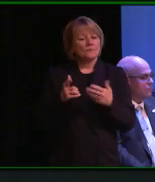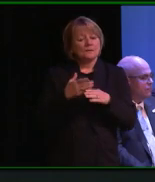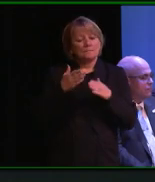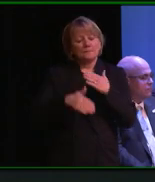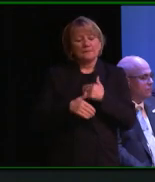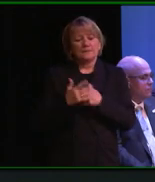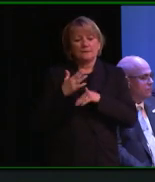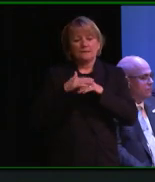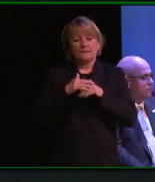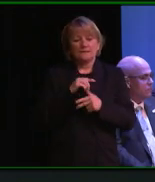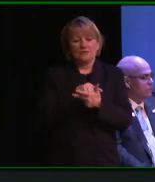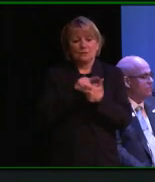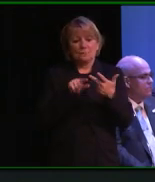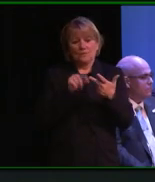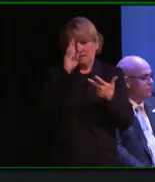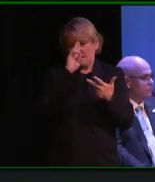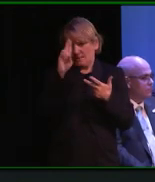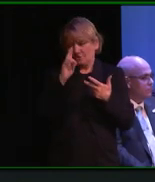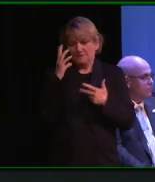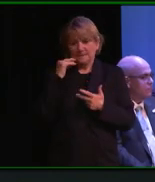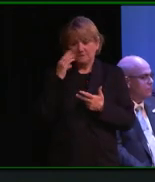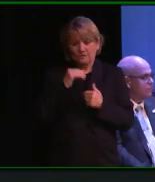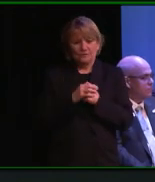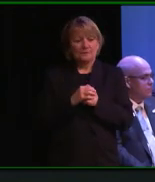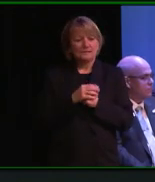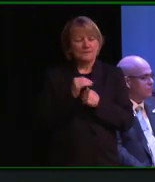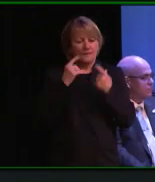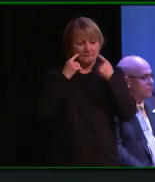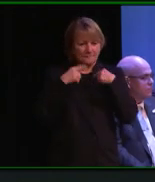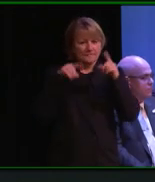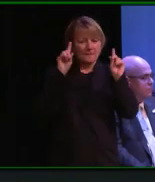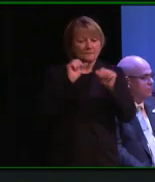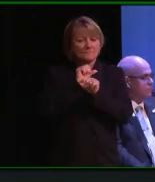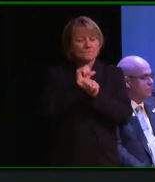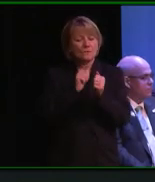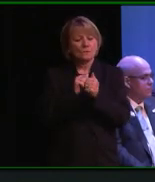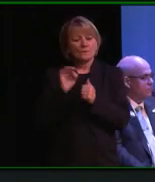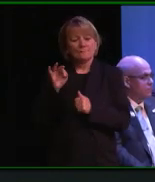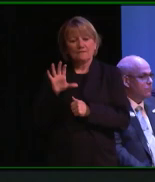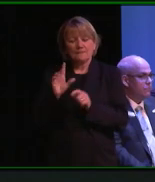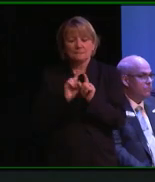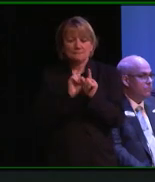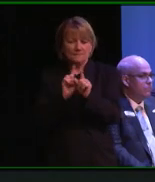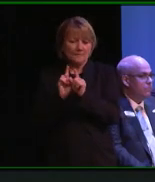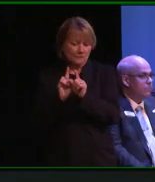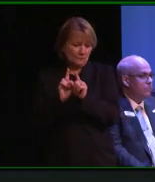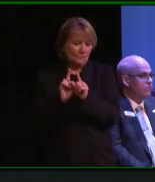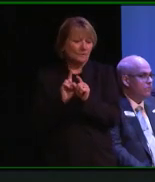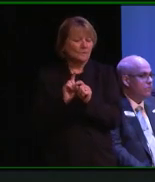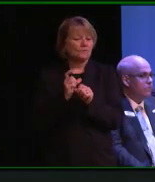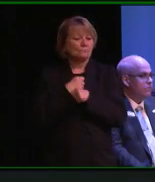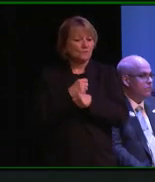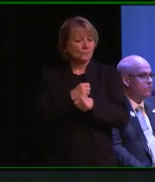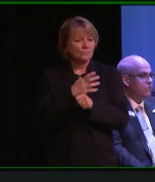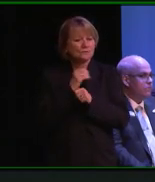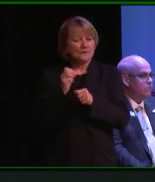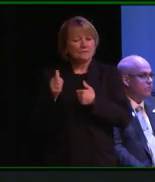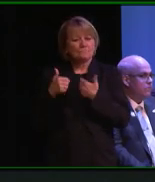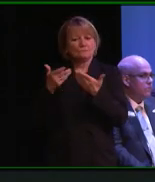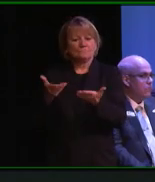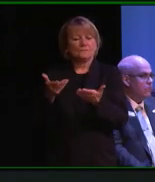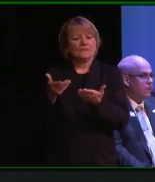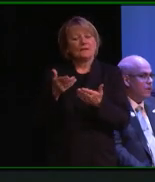three honors experiences and have worked successfully with a faculty mentor to produce and present a